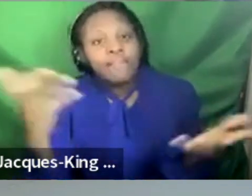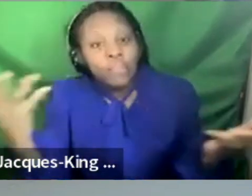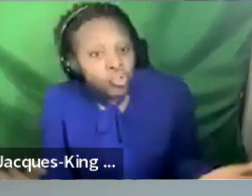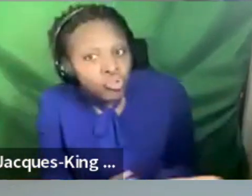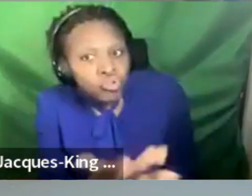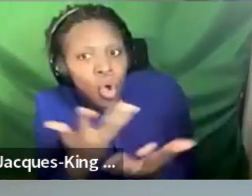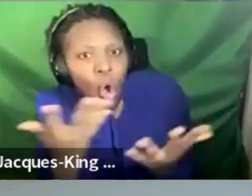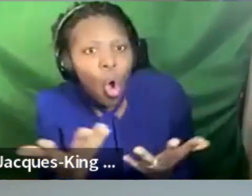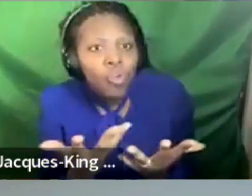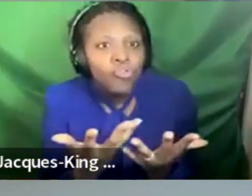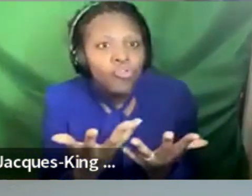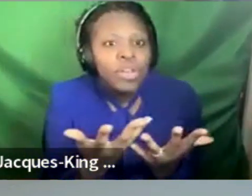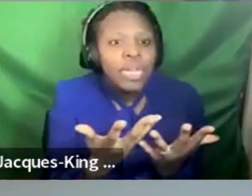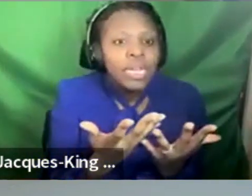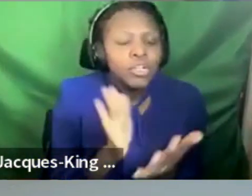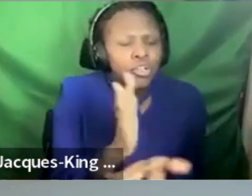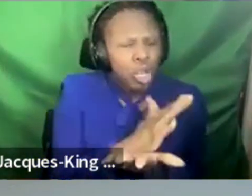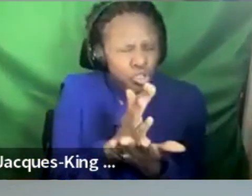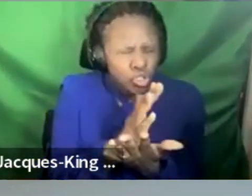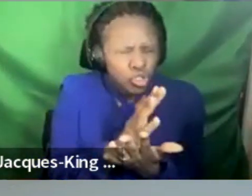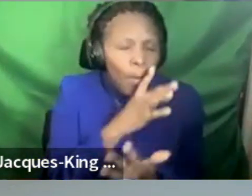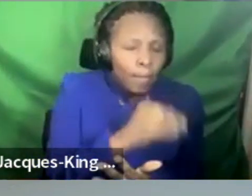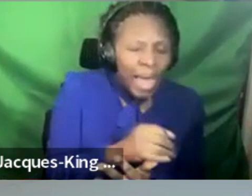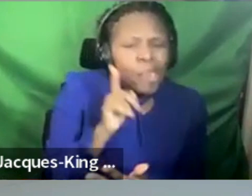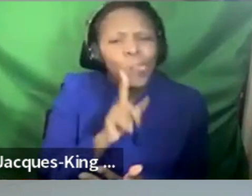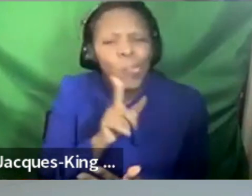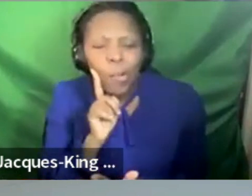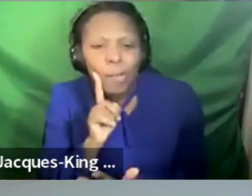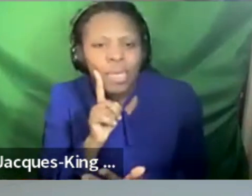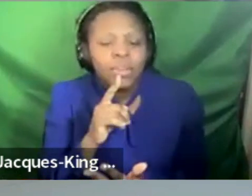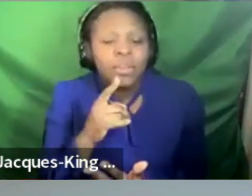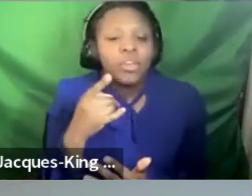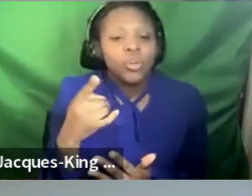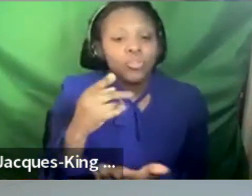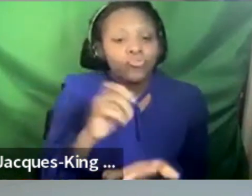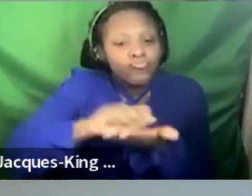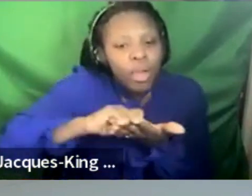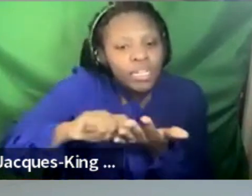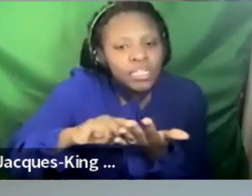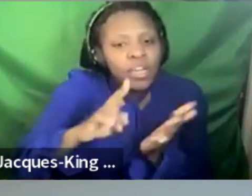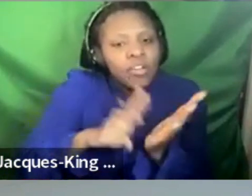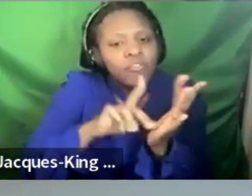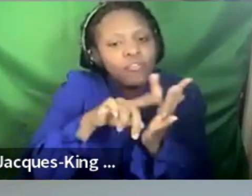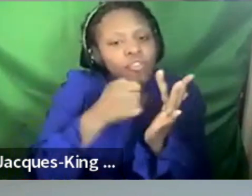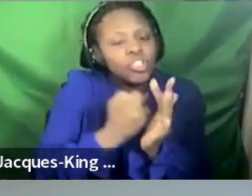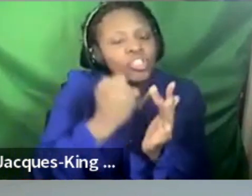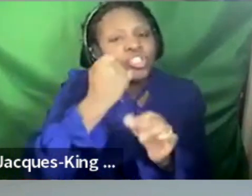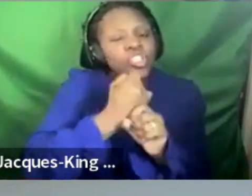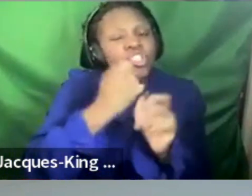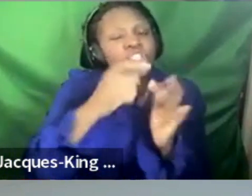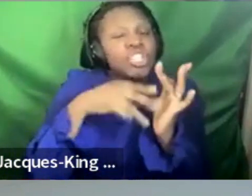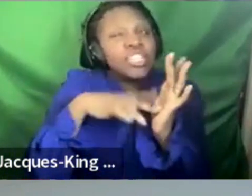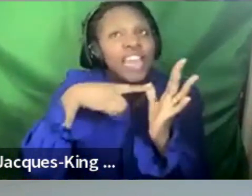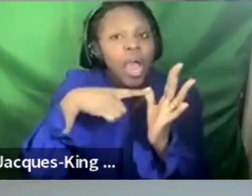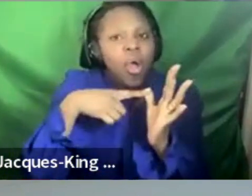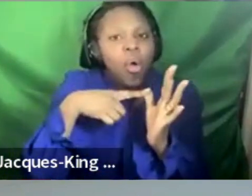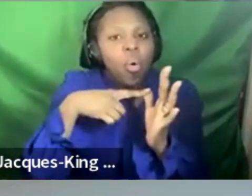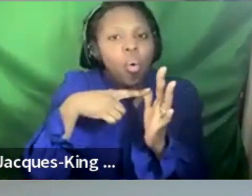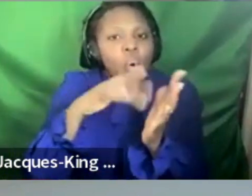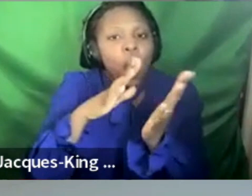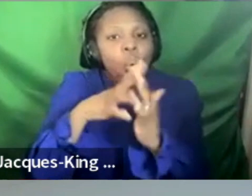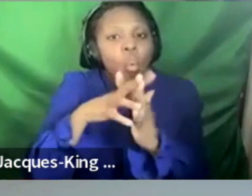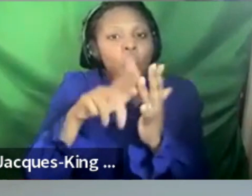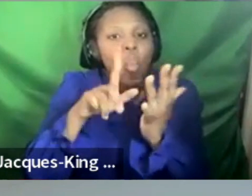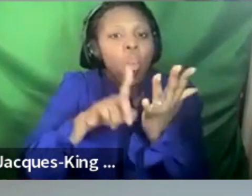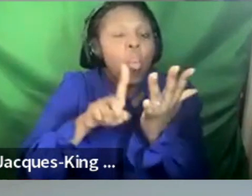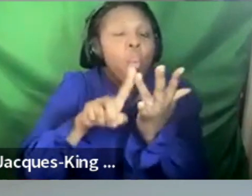into another whole Androgynous story by Virginia Woolf, and you know, there's a lot of layers that history is